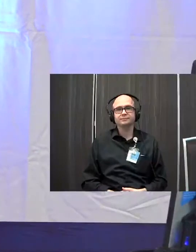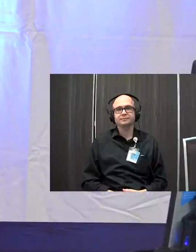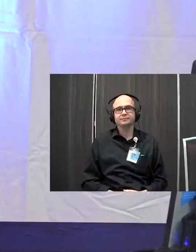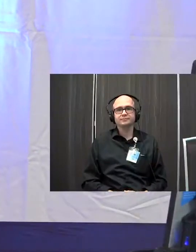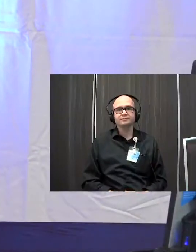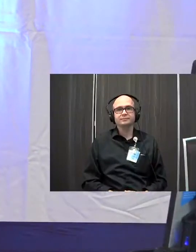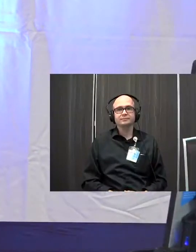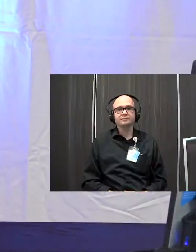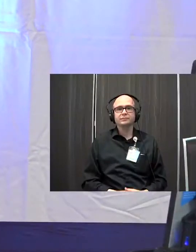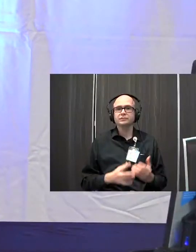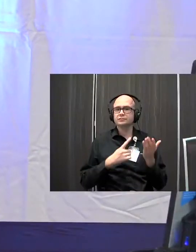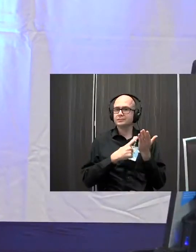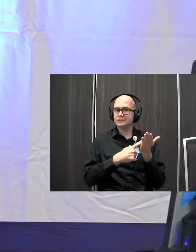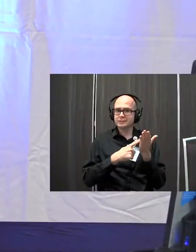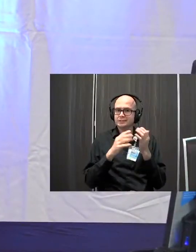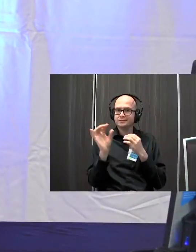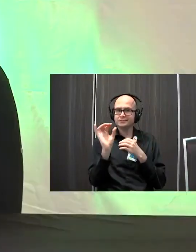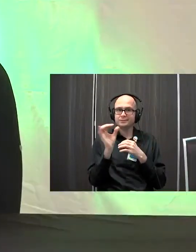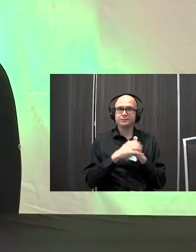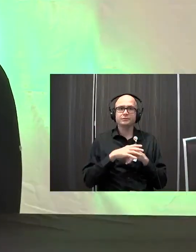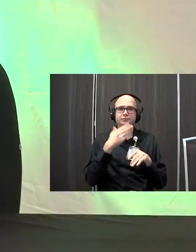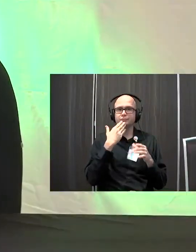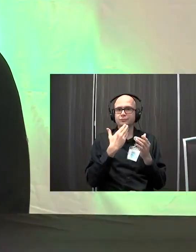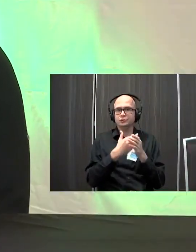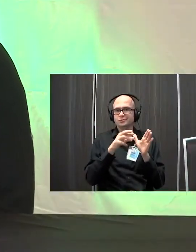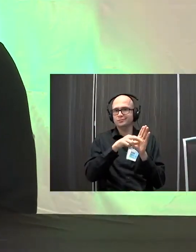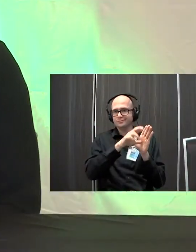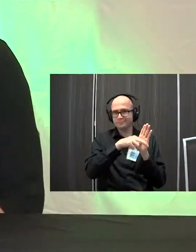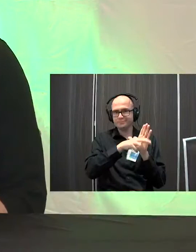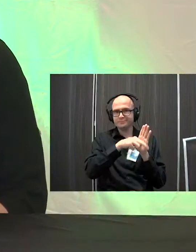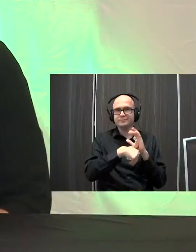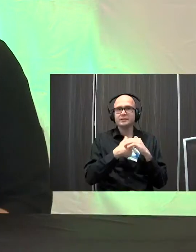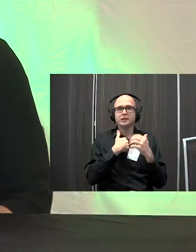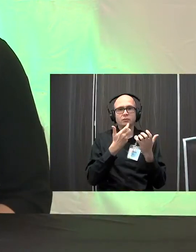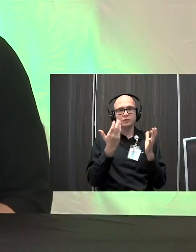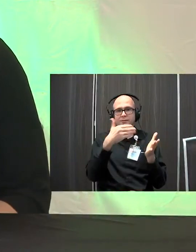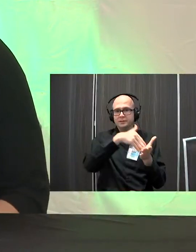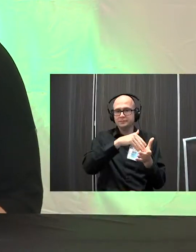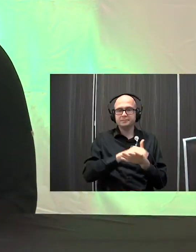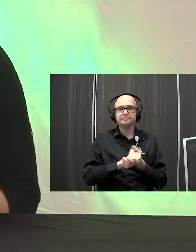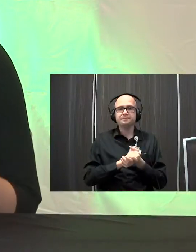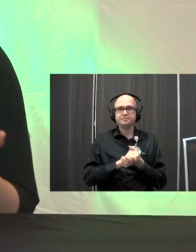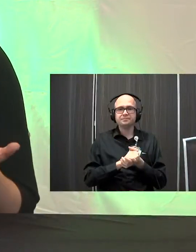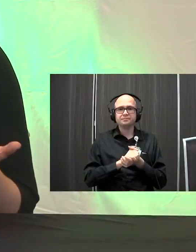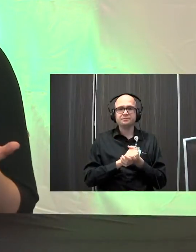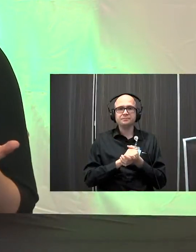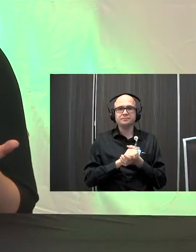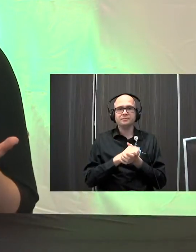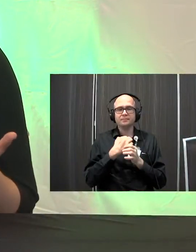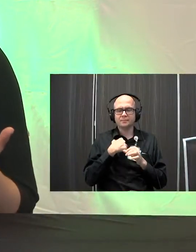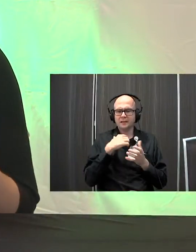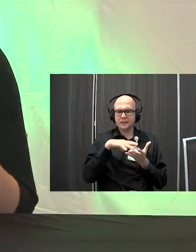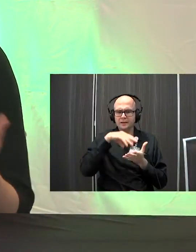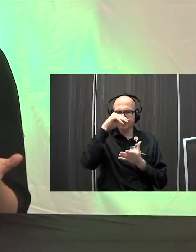And we've kind of touched on this already, but it's good to recap. Yeah, I just wanted to really briefly go over this again. This is something I learned